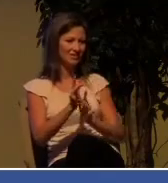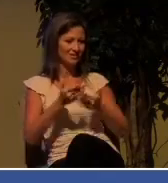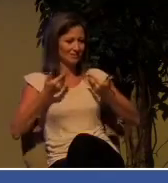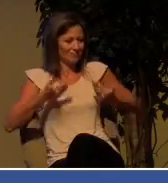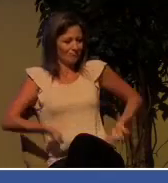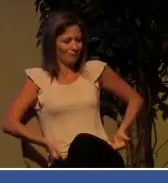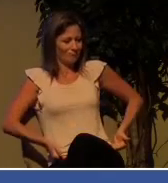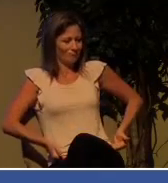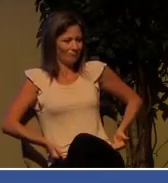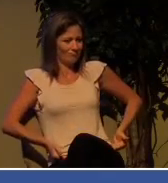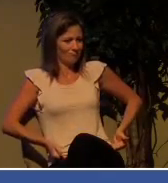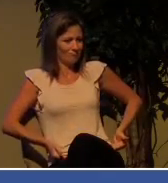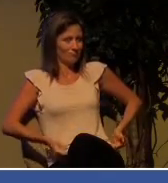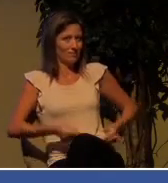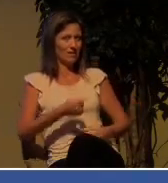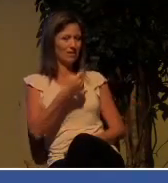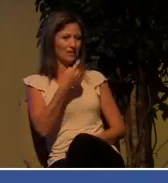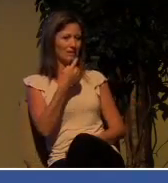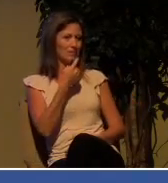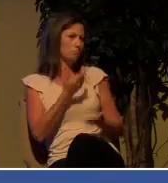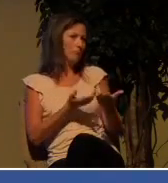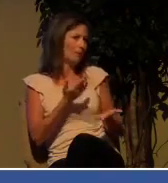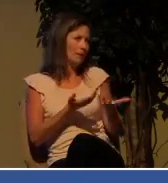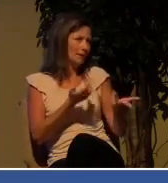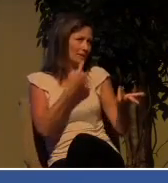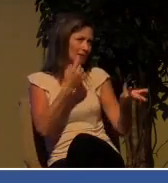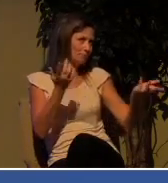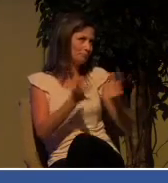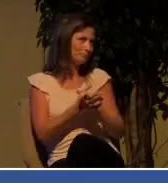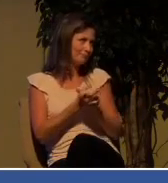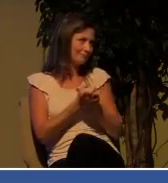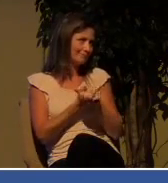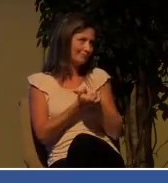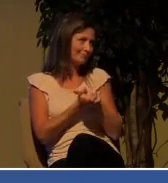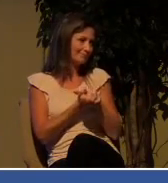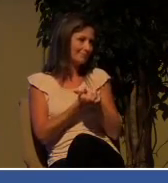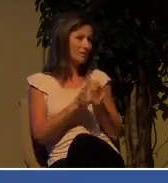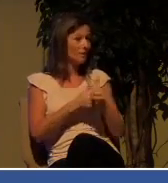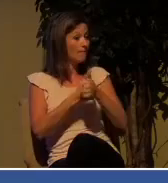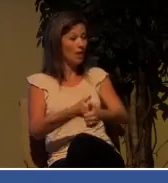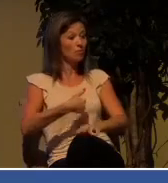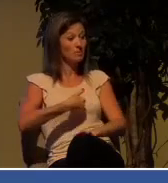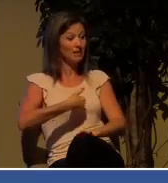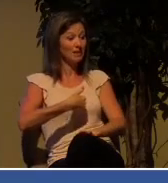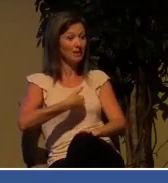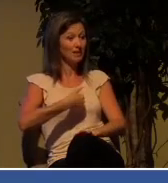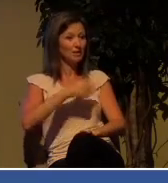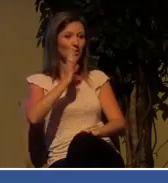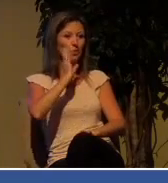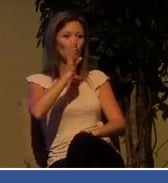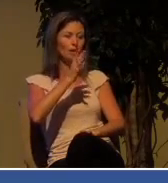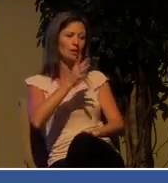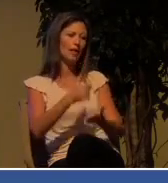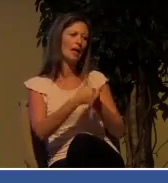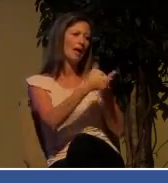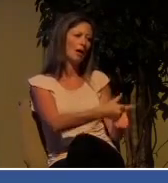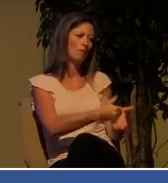is, may have turned around and said something like, "You know, follow me and I will make you more